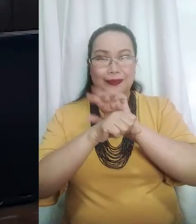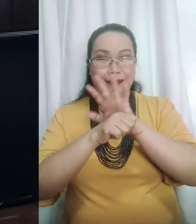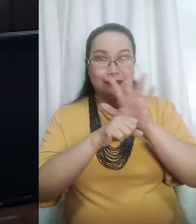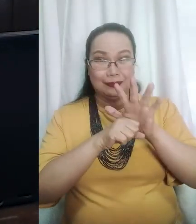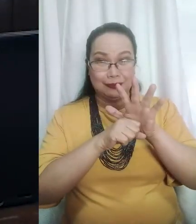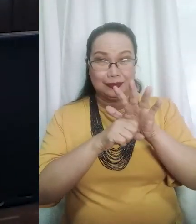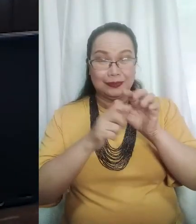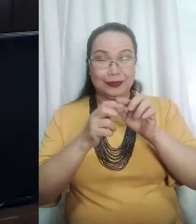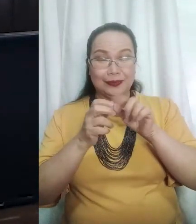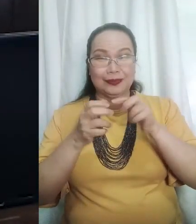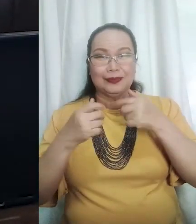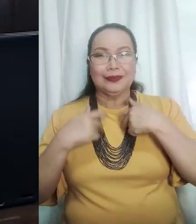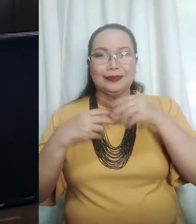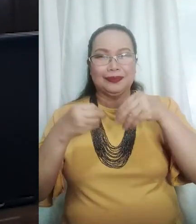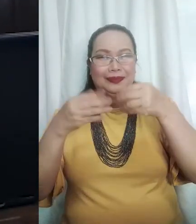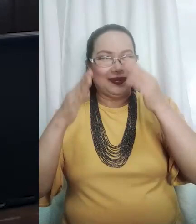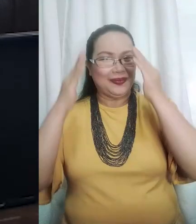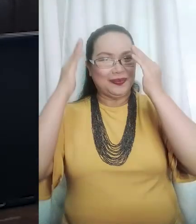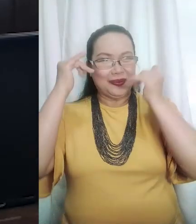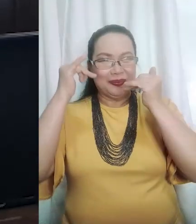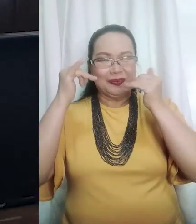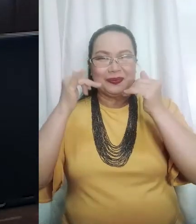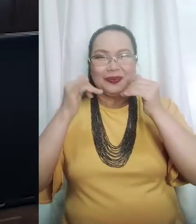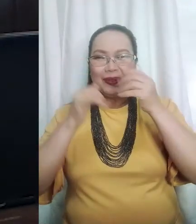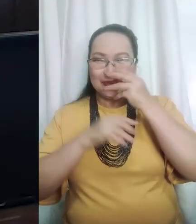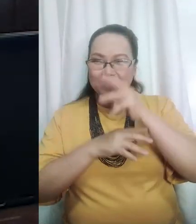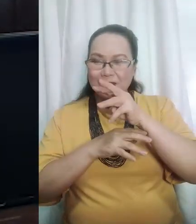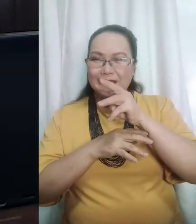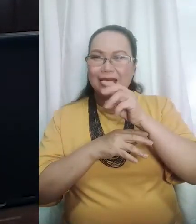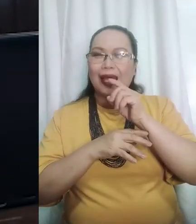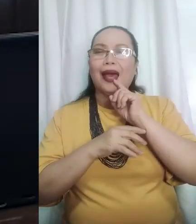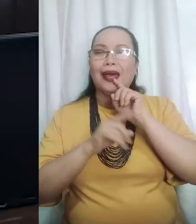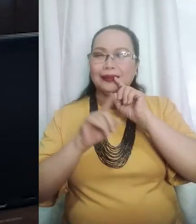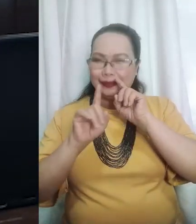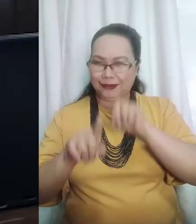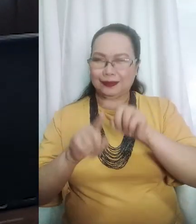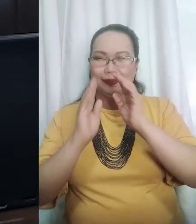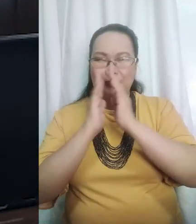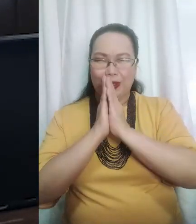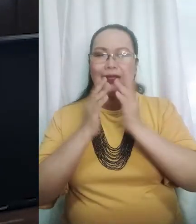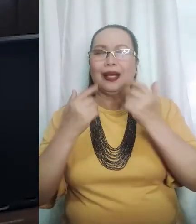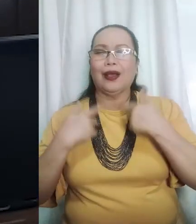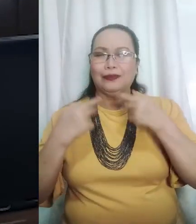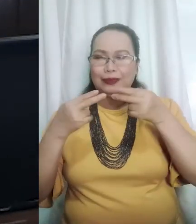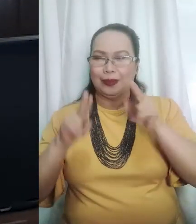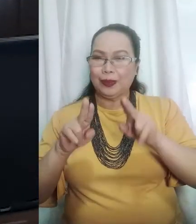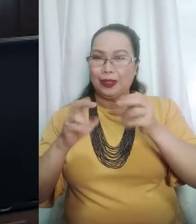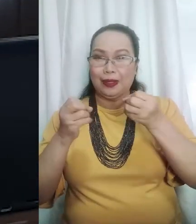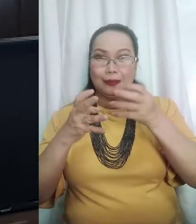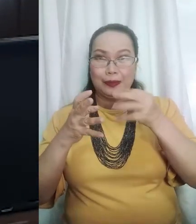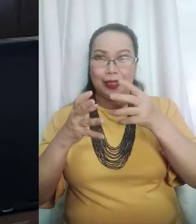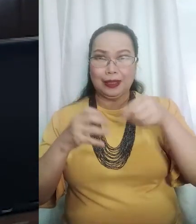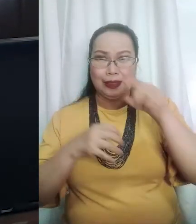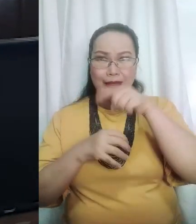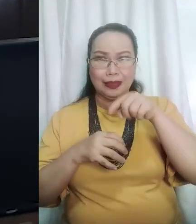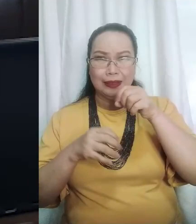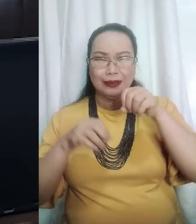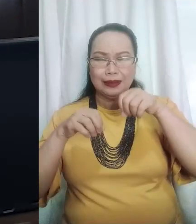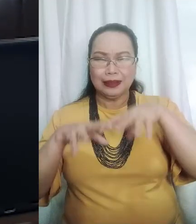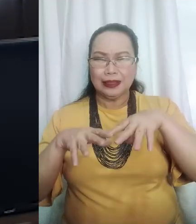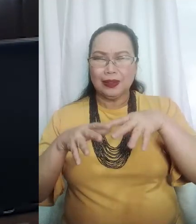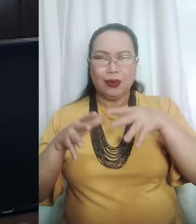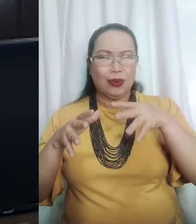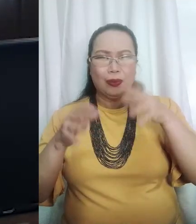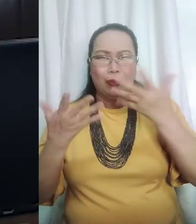I witness prayers being answered. Although some of us lost their jobs, some of us